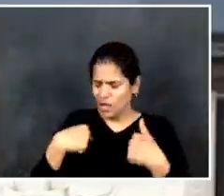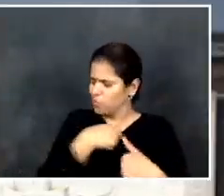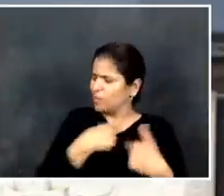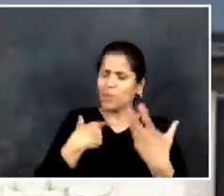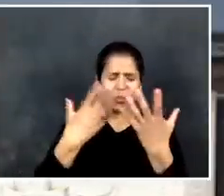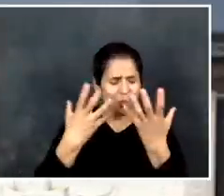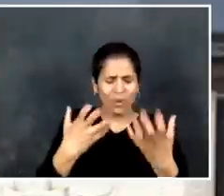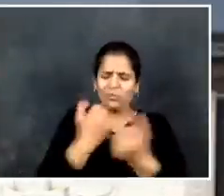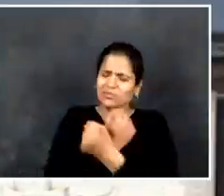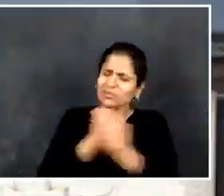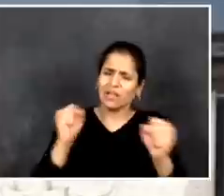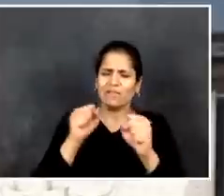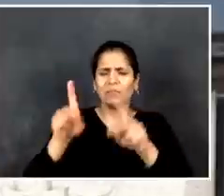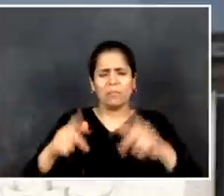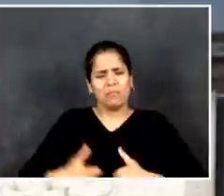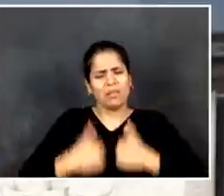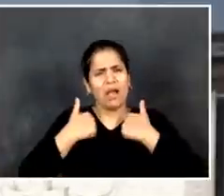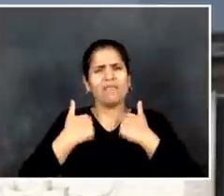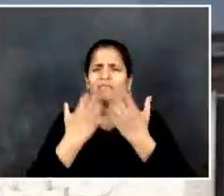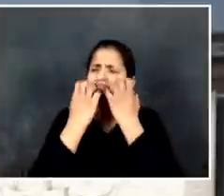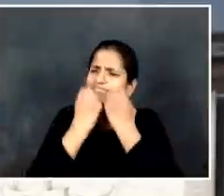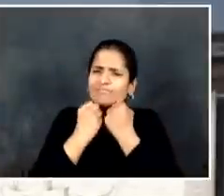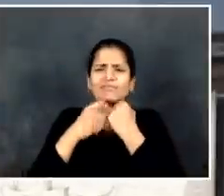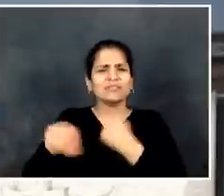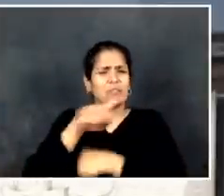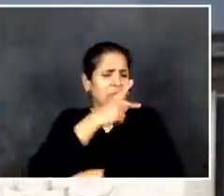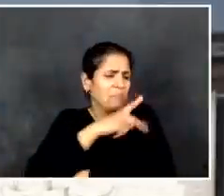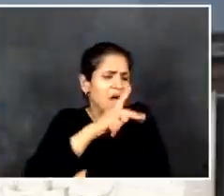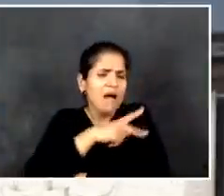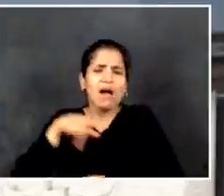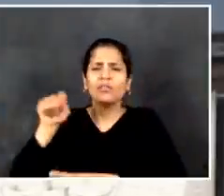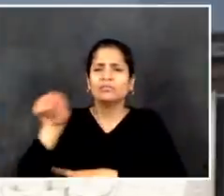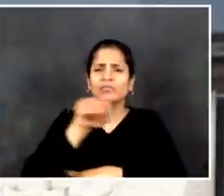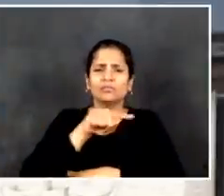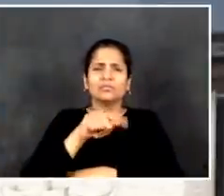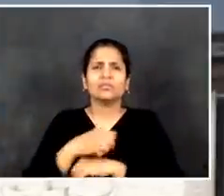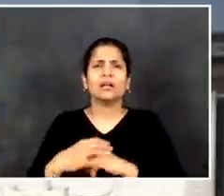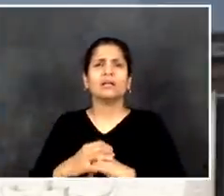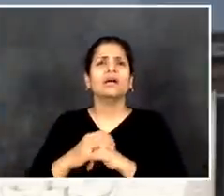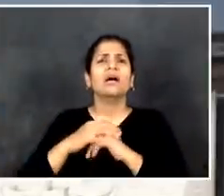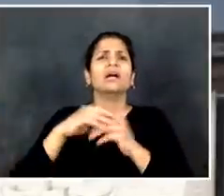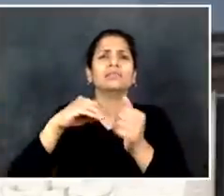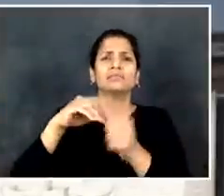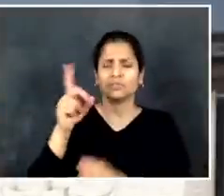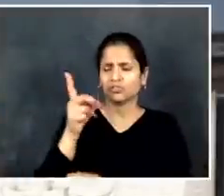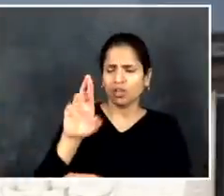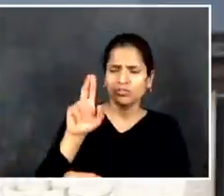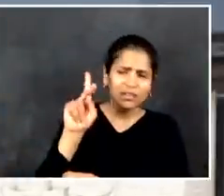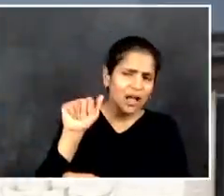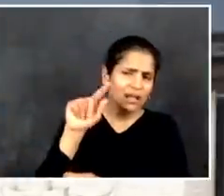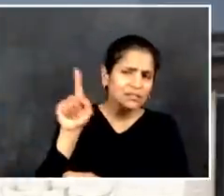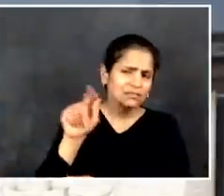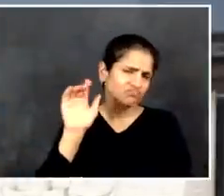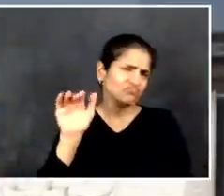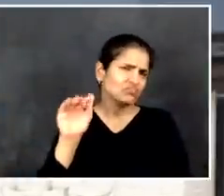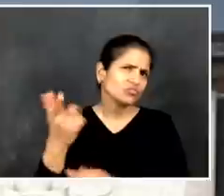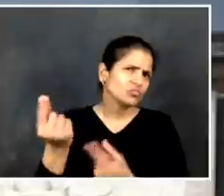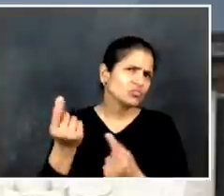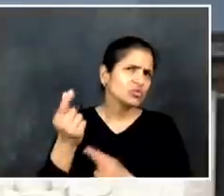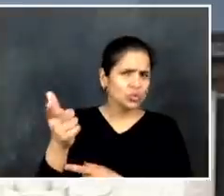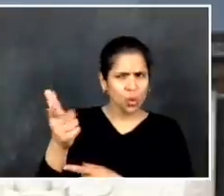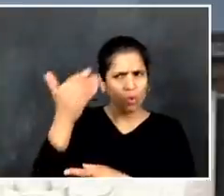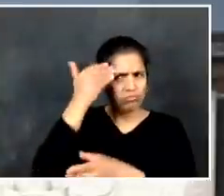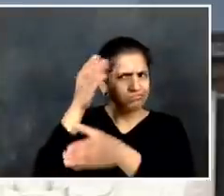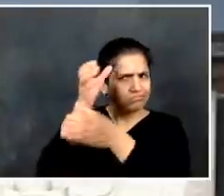of the people in someone's life who matter to them and the important role they play in helping and protecting someone. How are